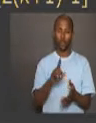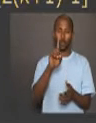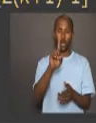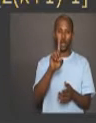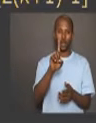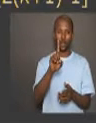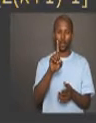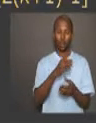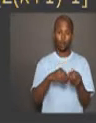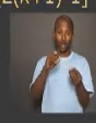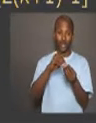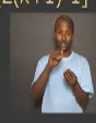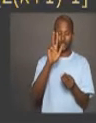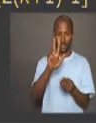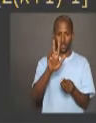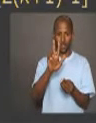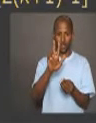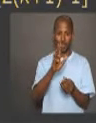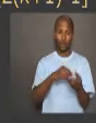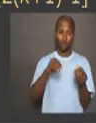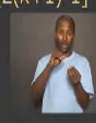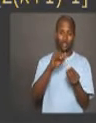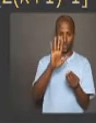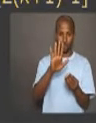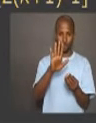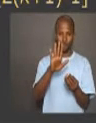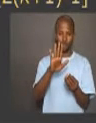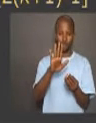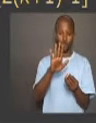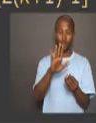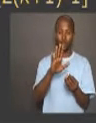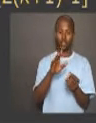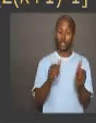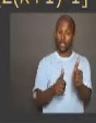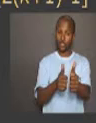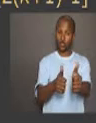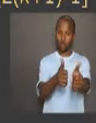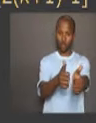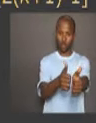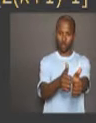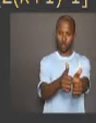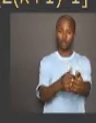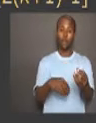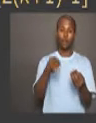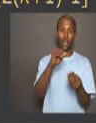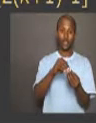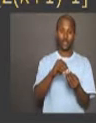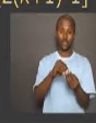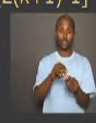1 plus 3 plus 5 and so on